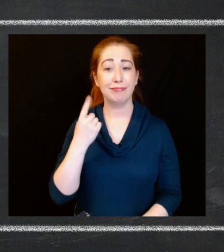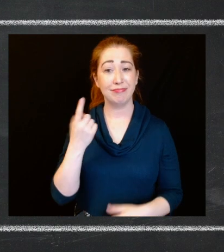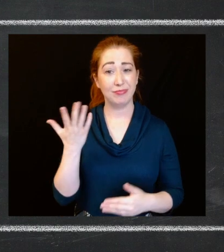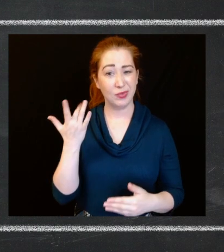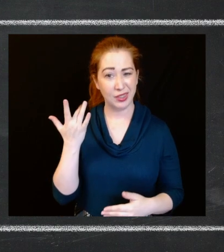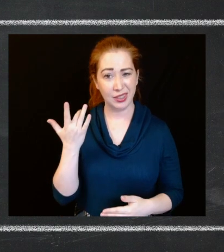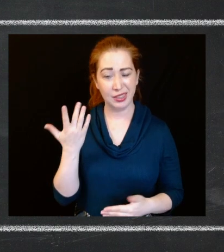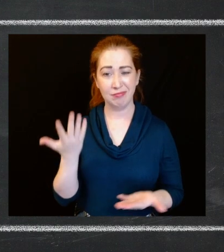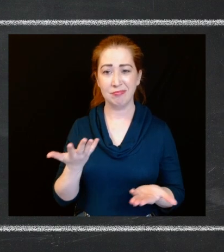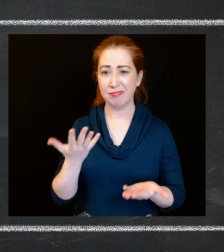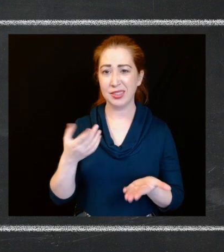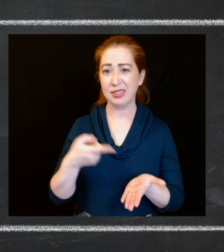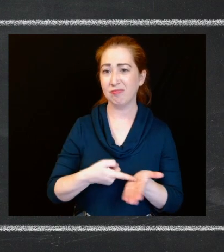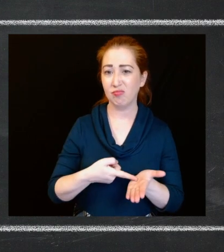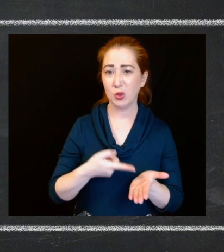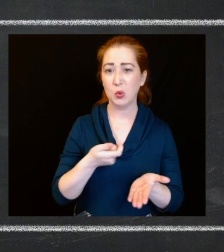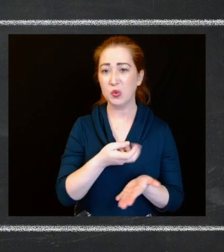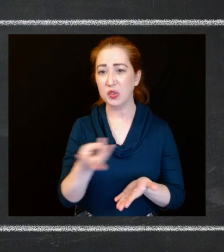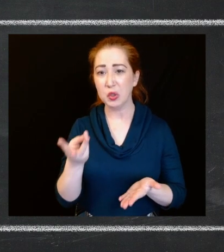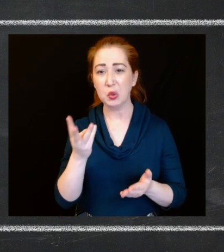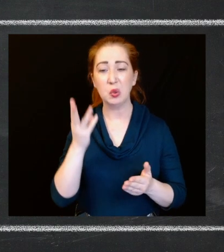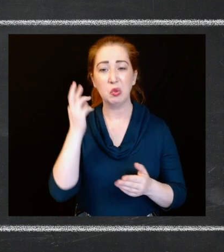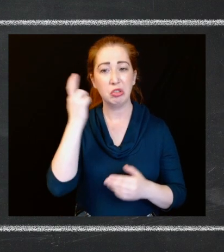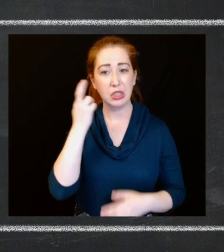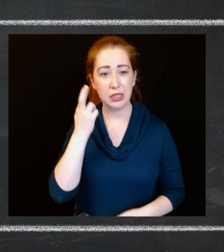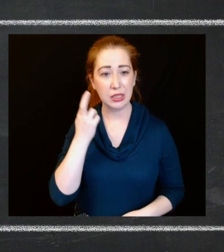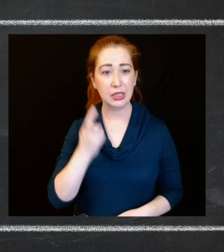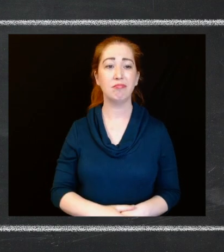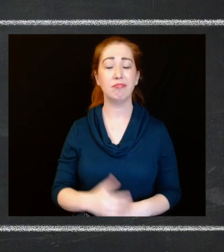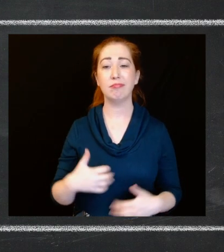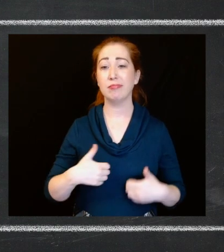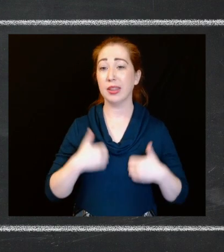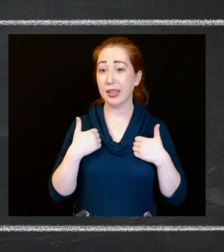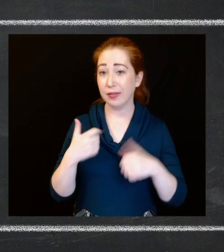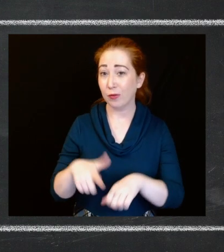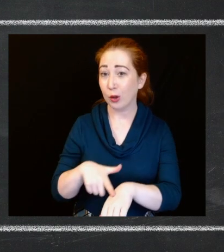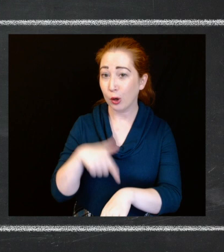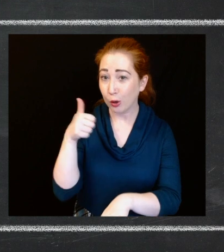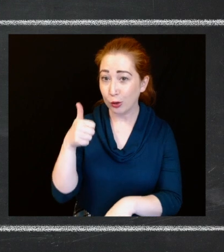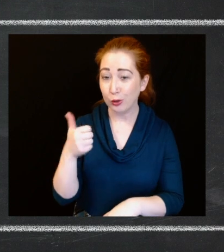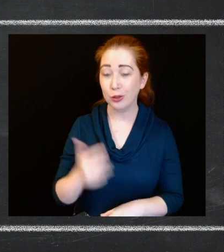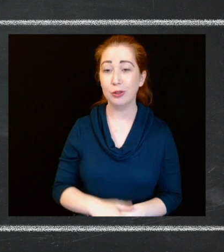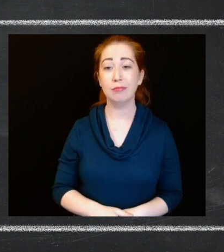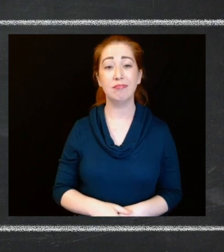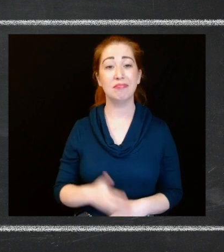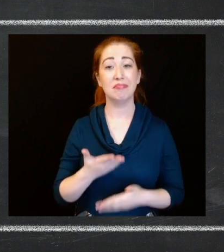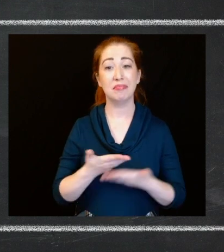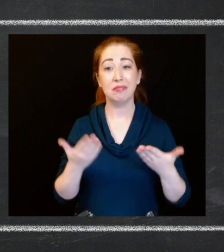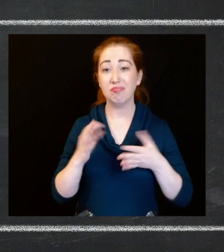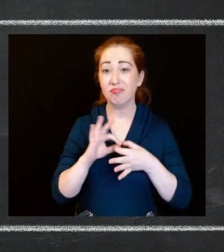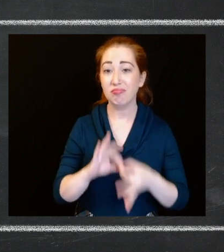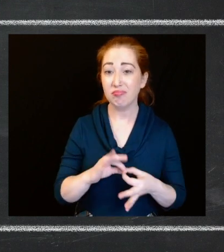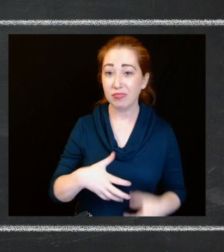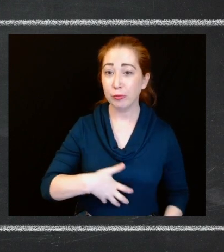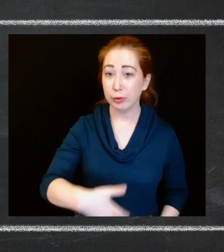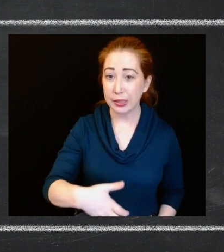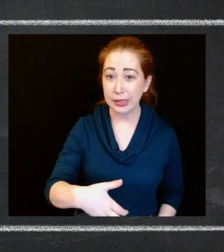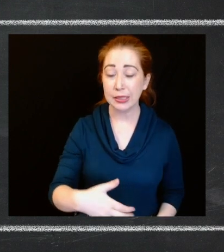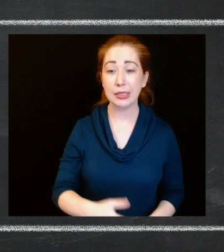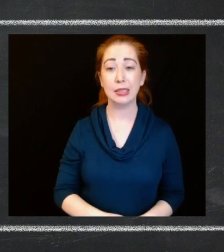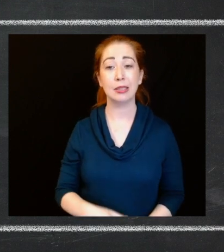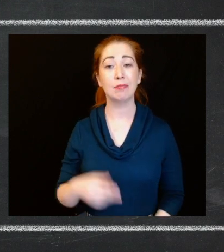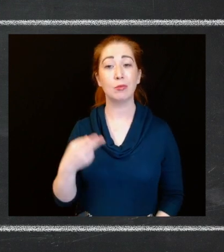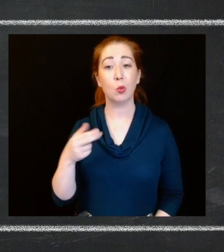This may be due to several risk factors: longer lifespans, health conditions related to pregnancy,